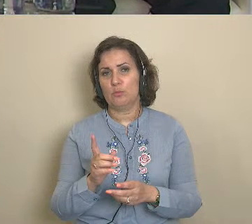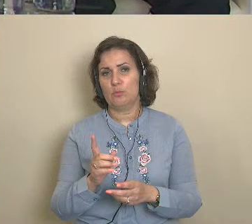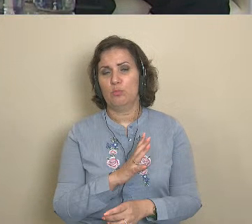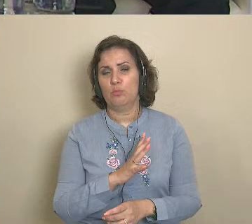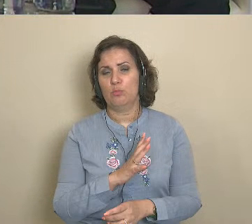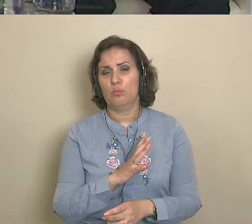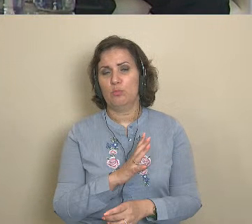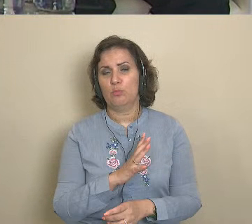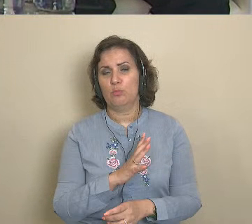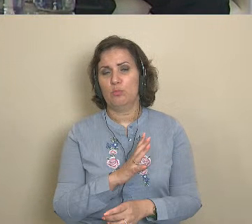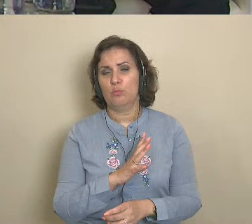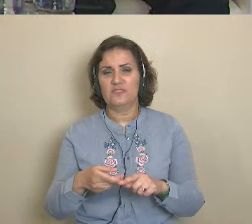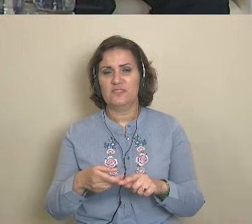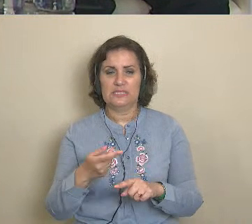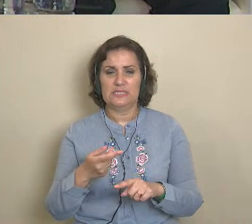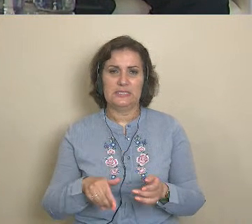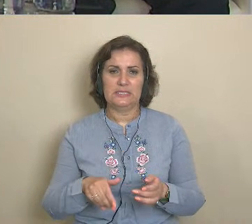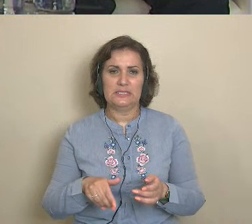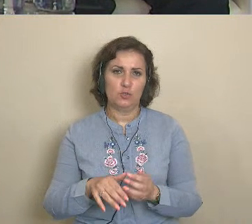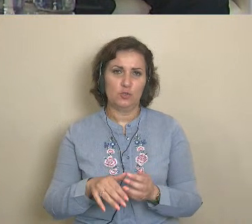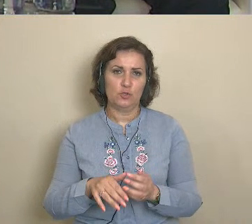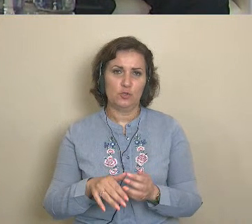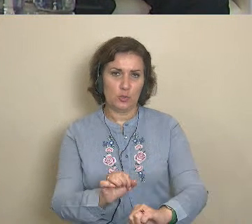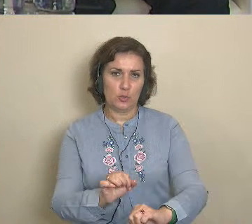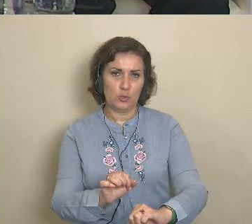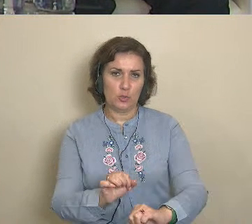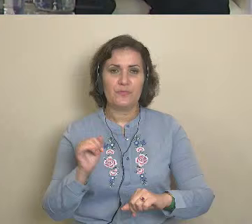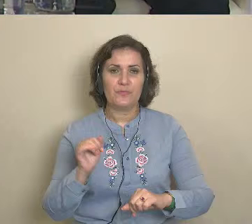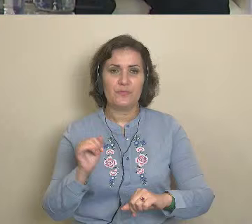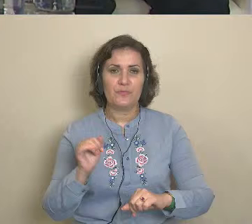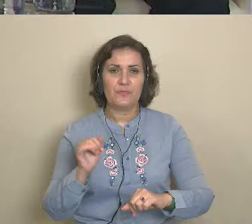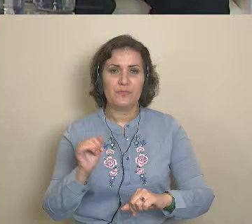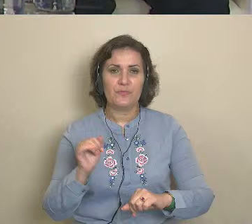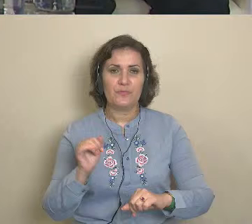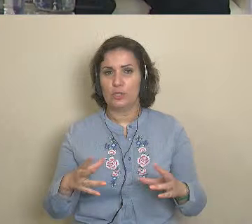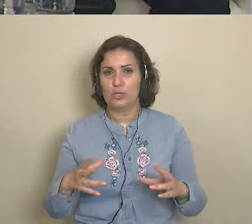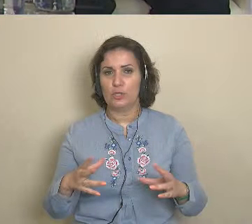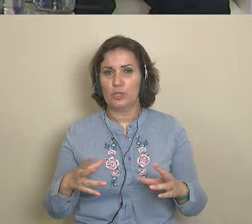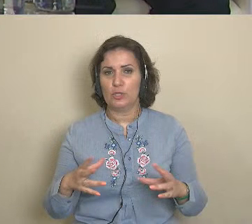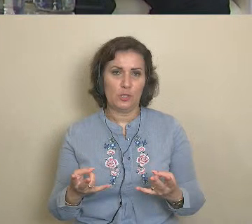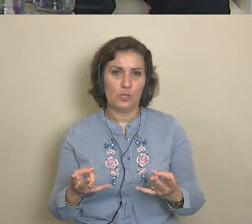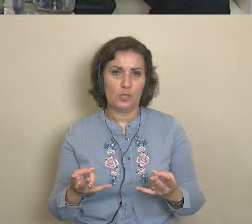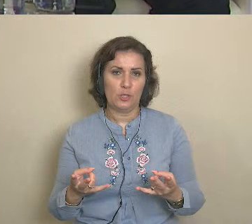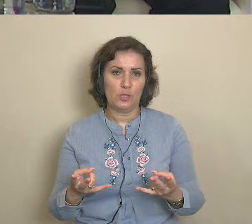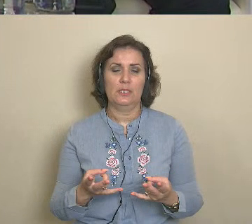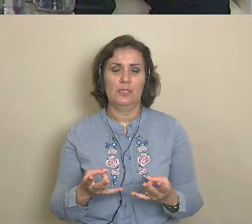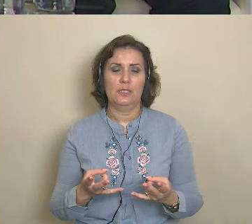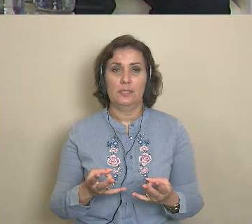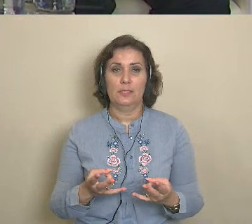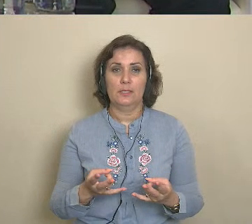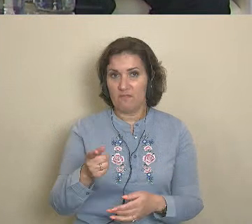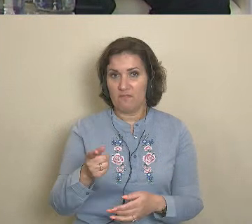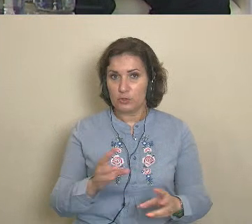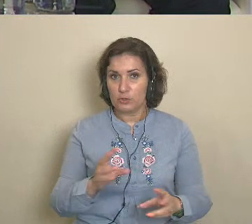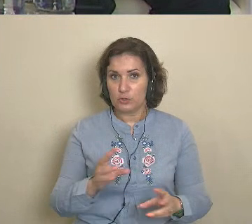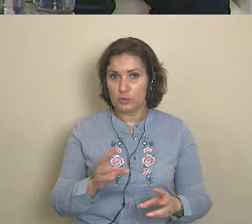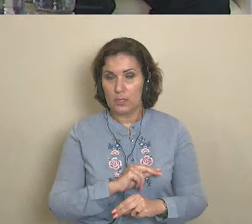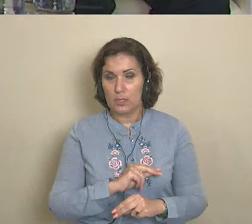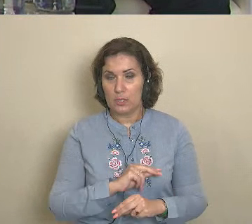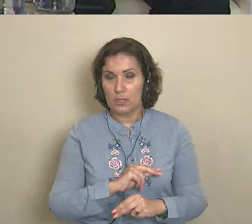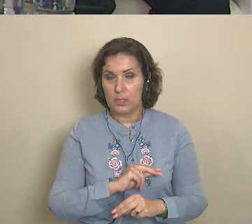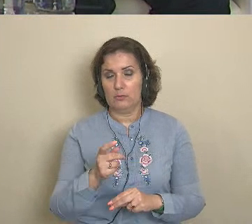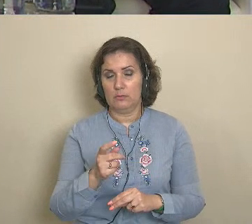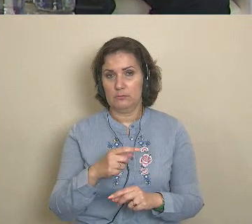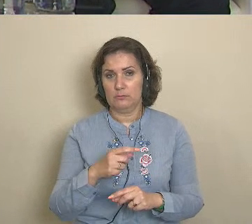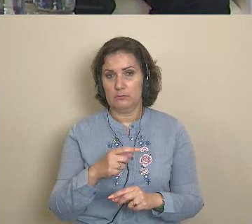of, for instance, of ballots require this delivery, include